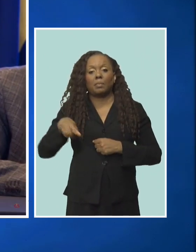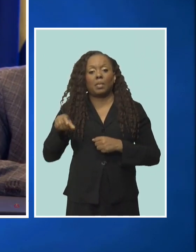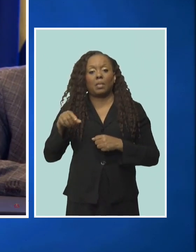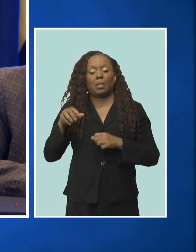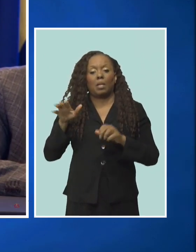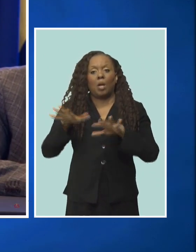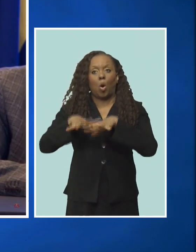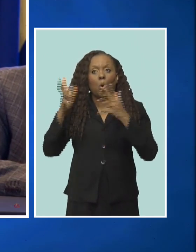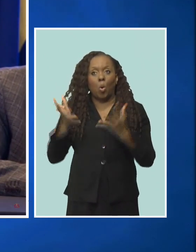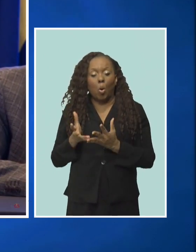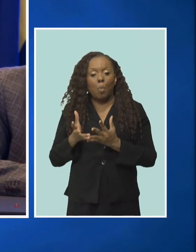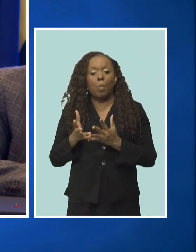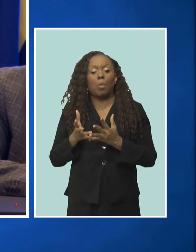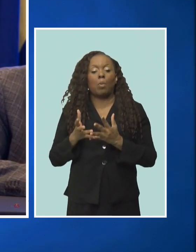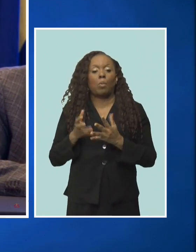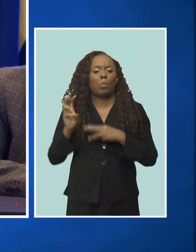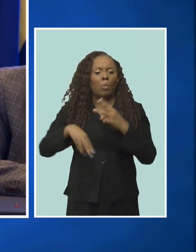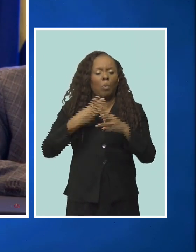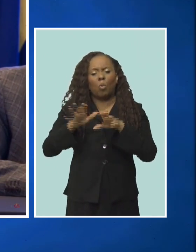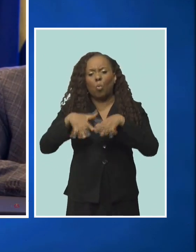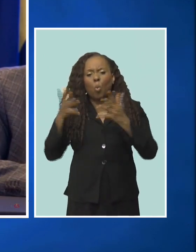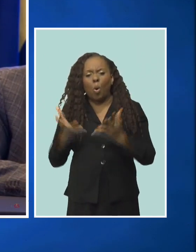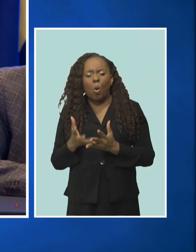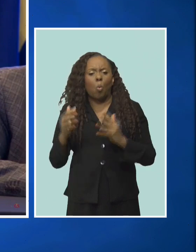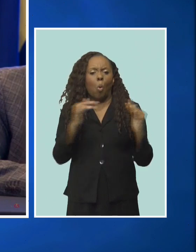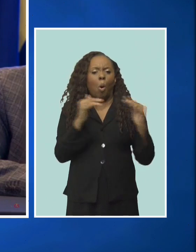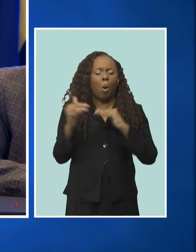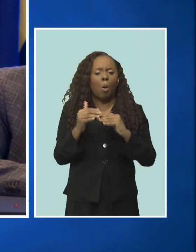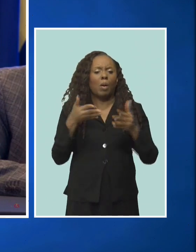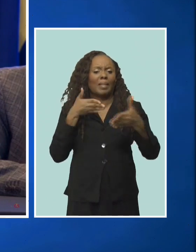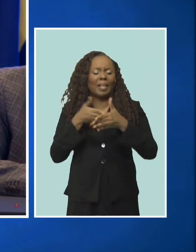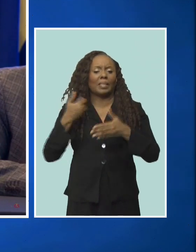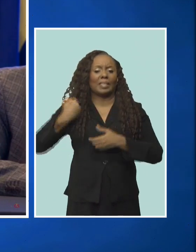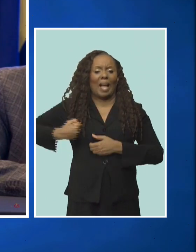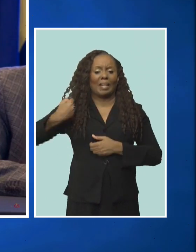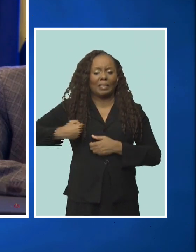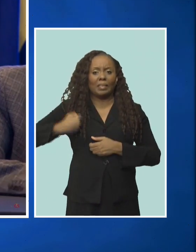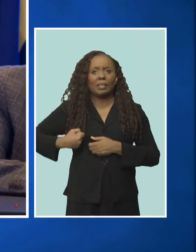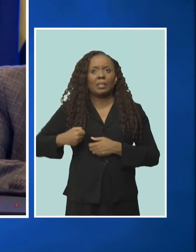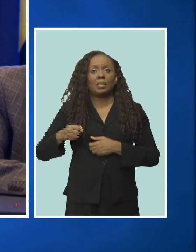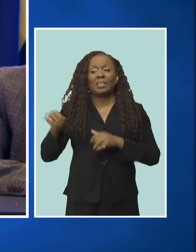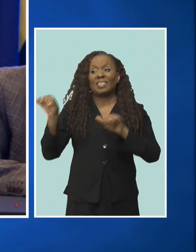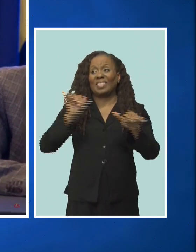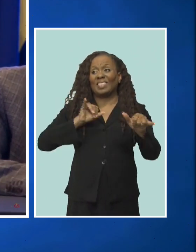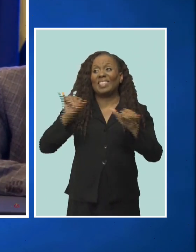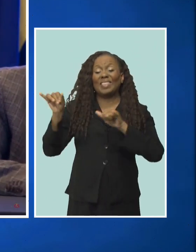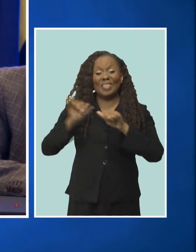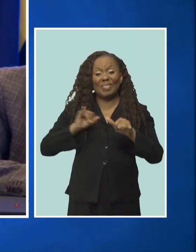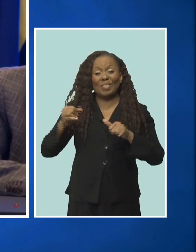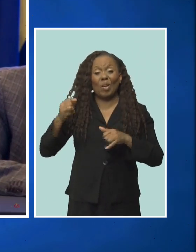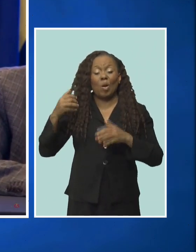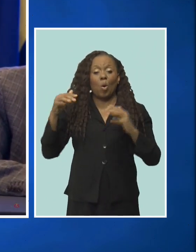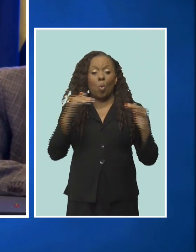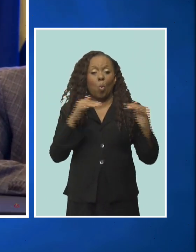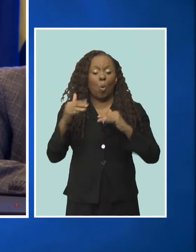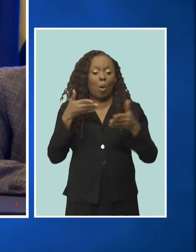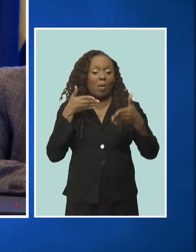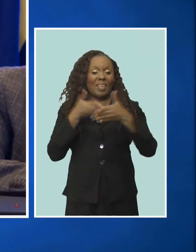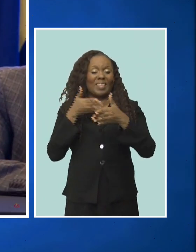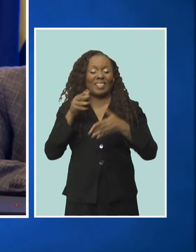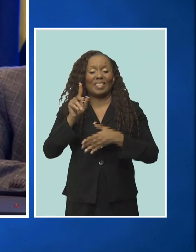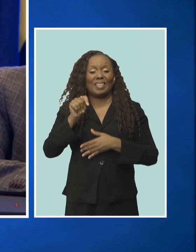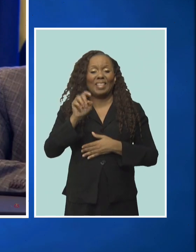global war on gangs in the same way that there is a global war on terror. If the gangs